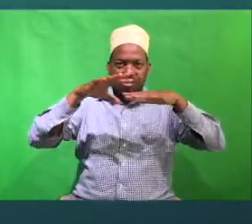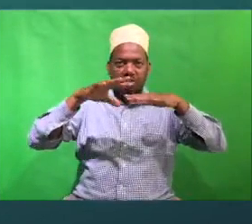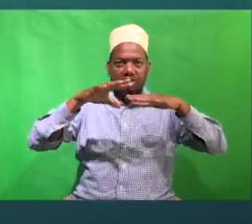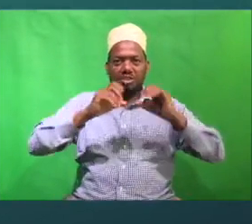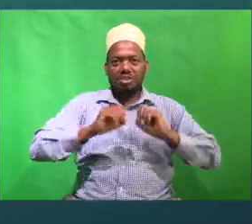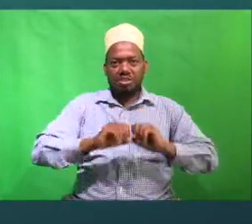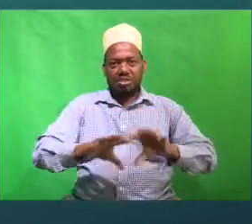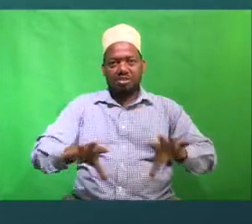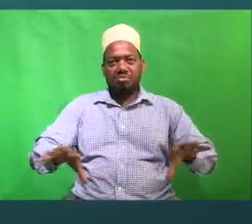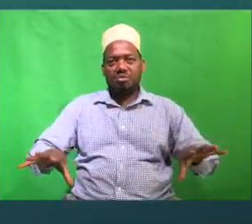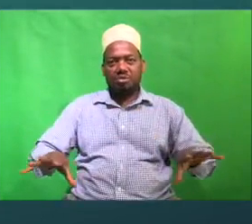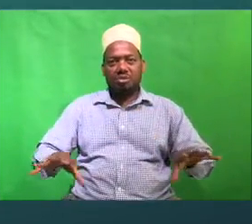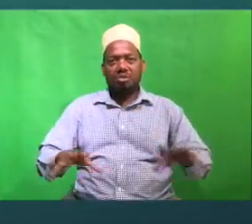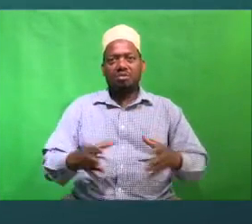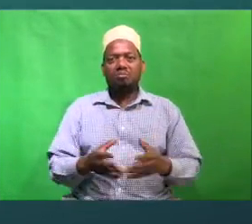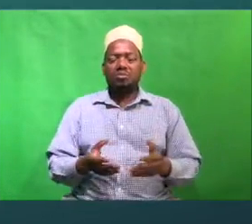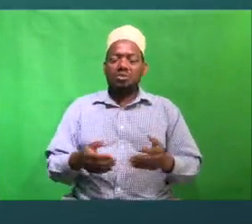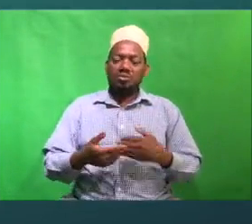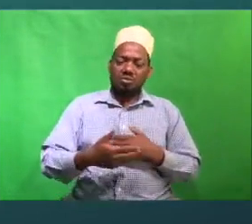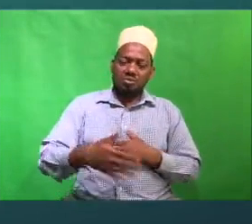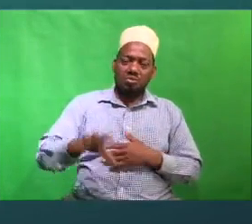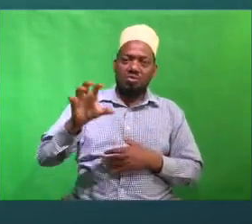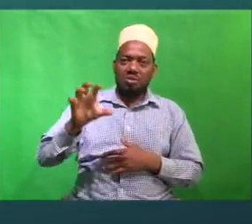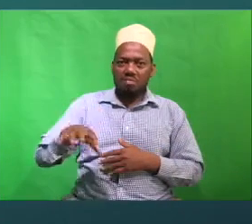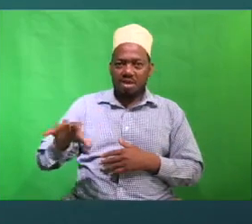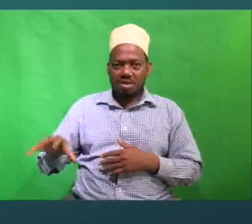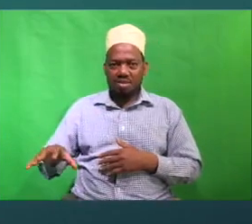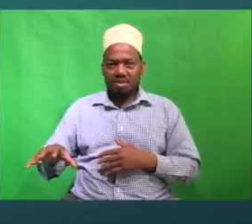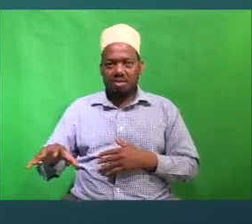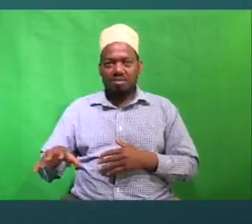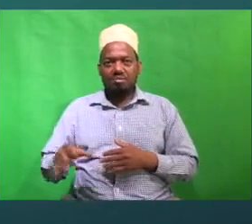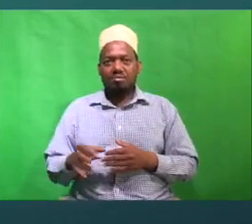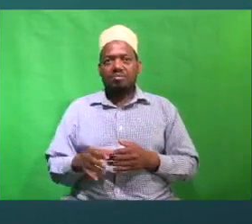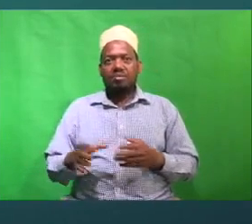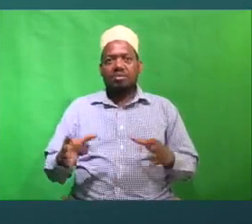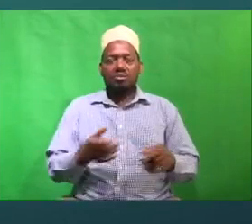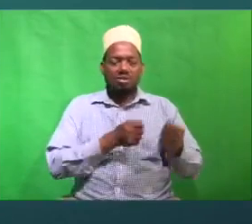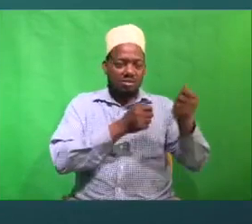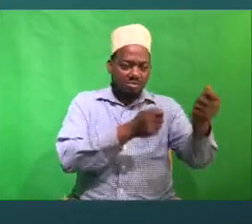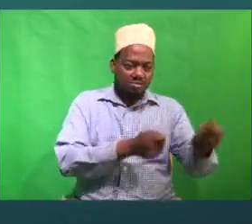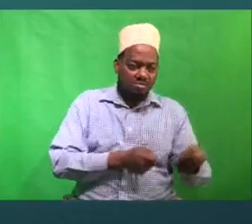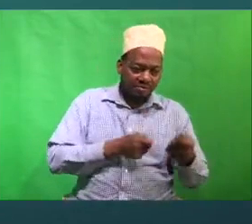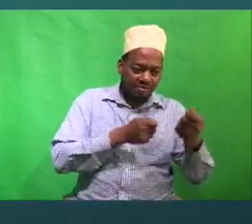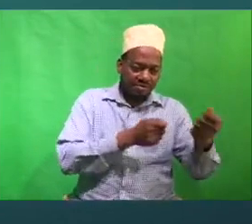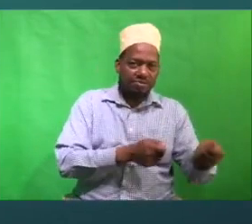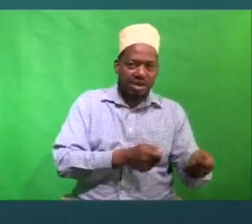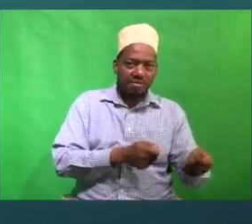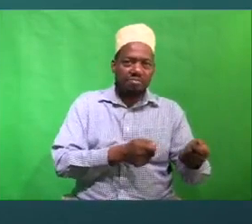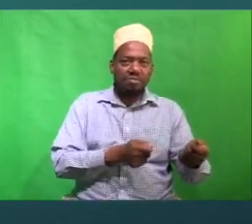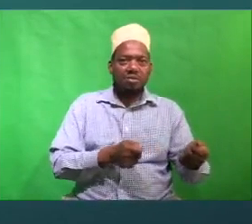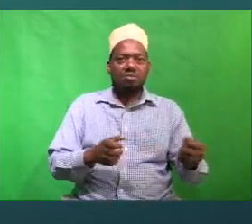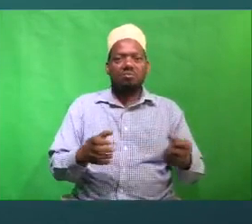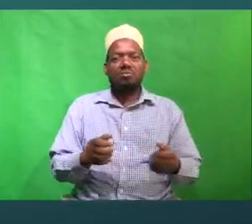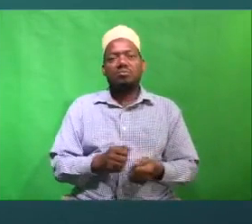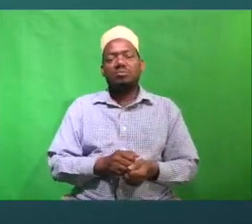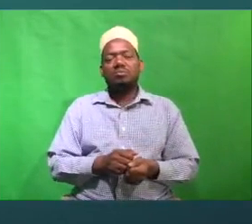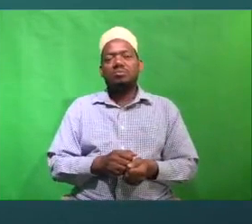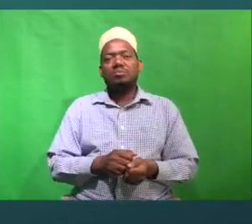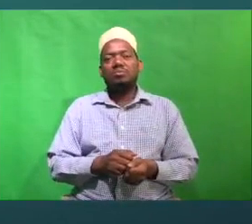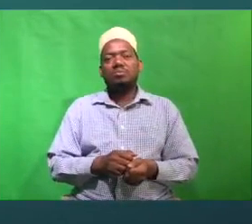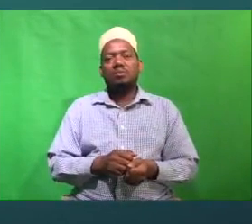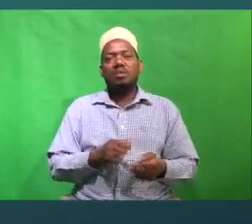transport their goods to the market. They take goods from the farm to the market.